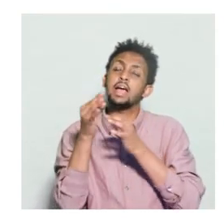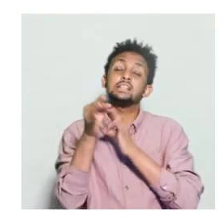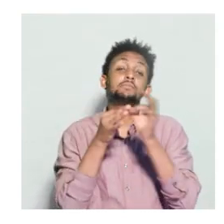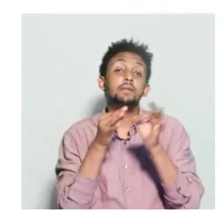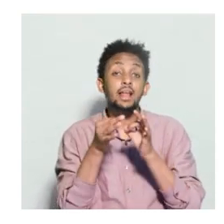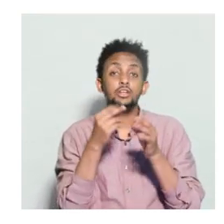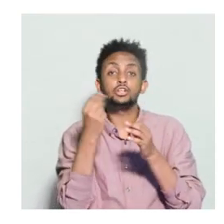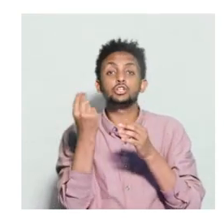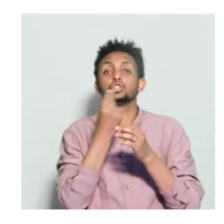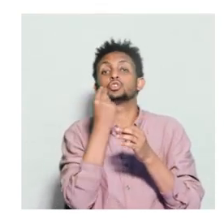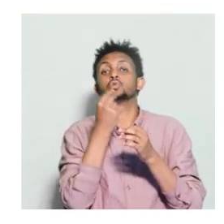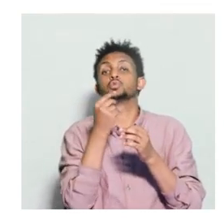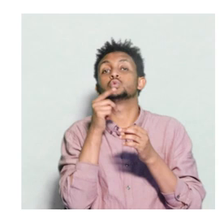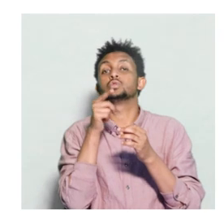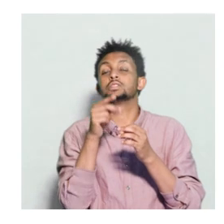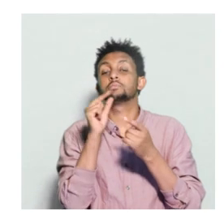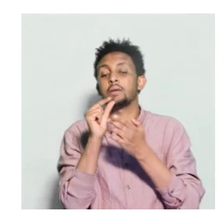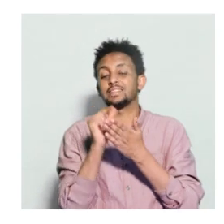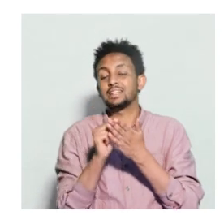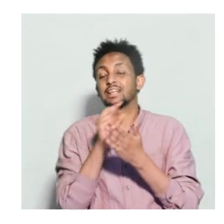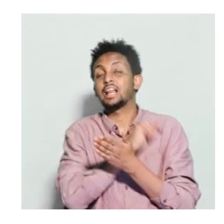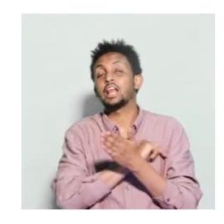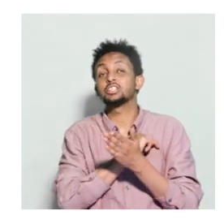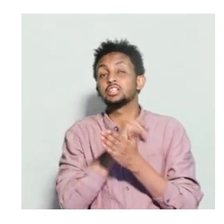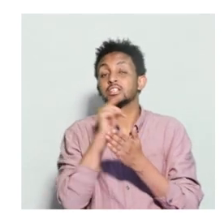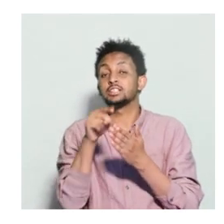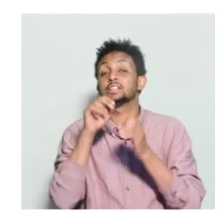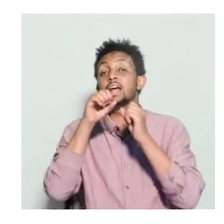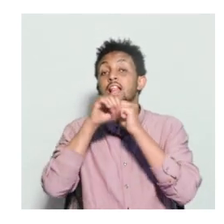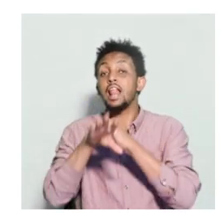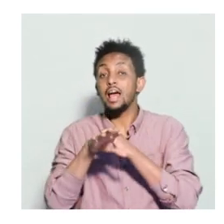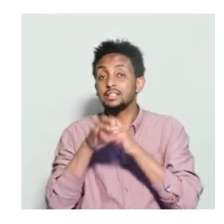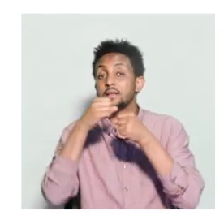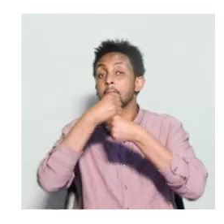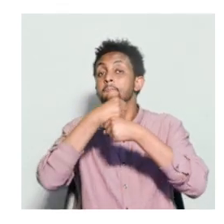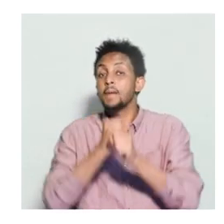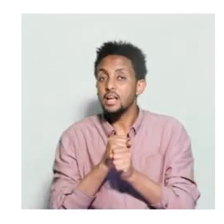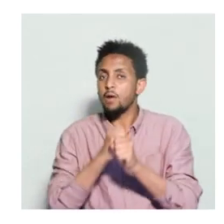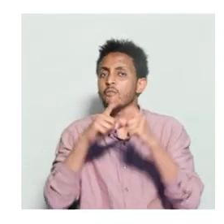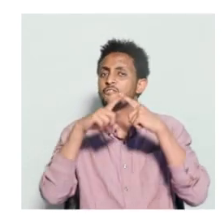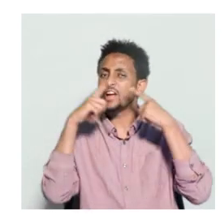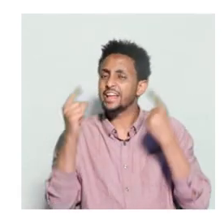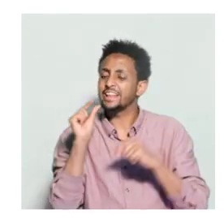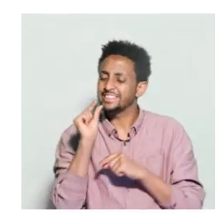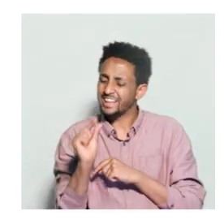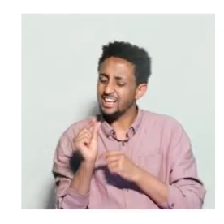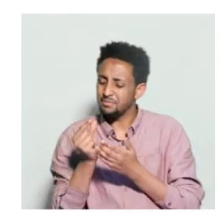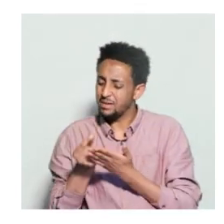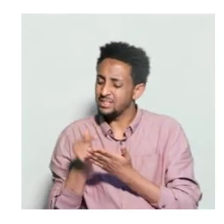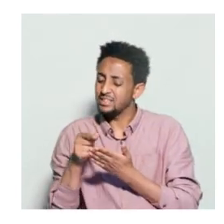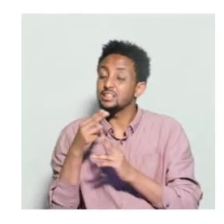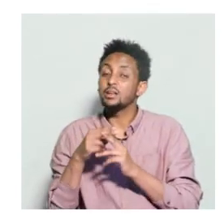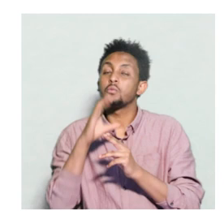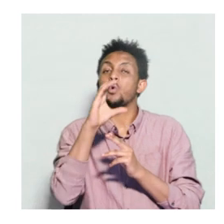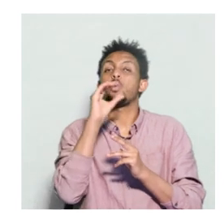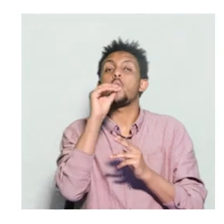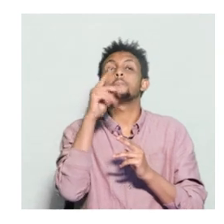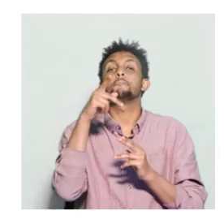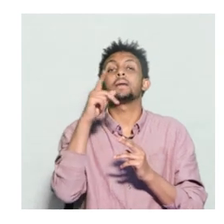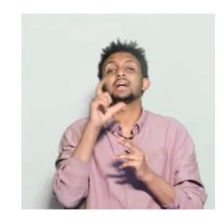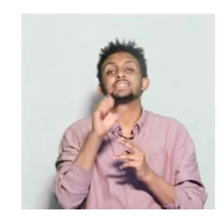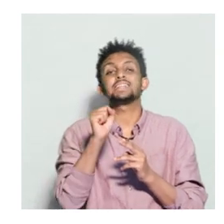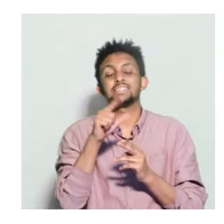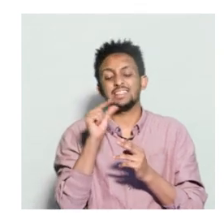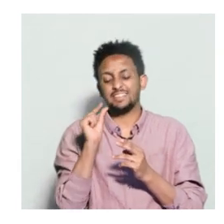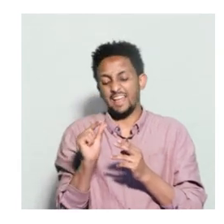explained due to that it has a particle nature, and it states that light is made up of a very tiny particle known as corpuscles.